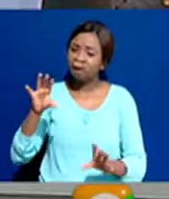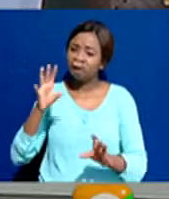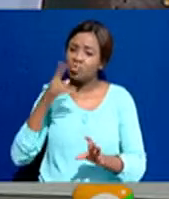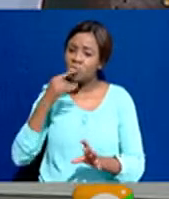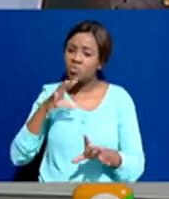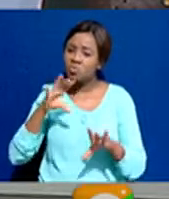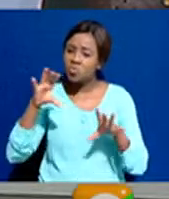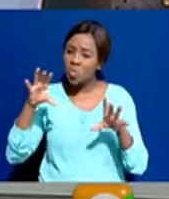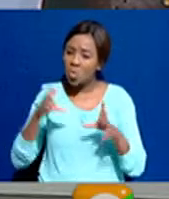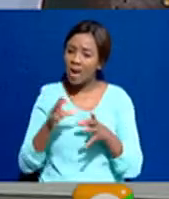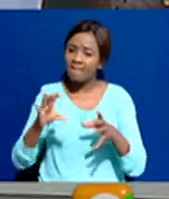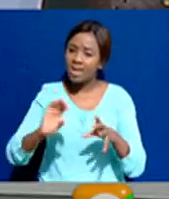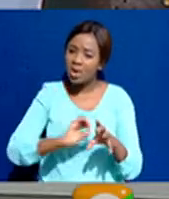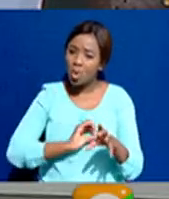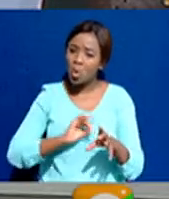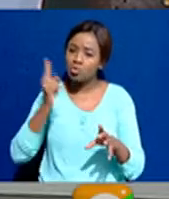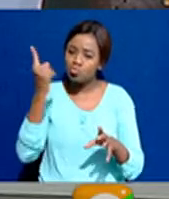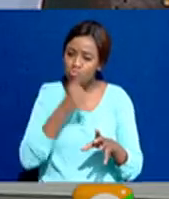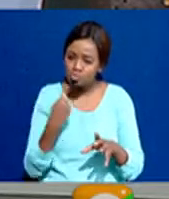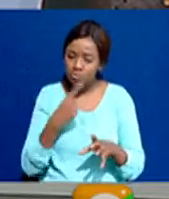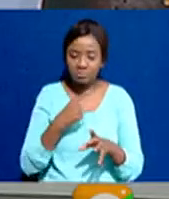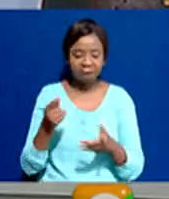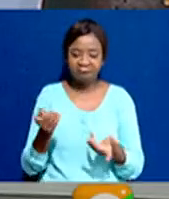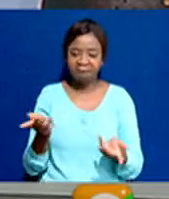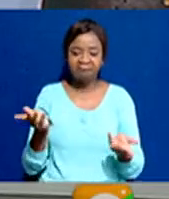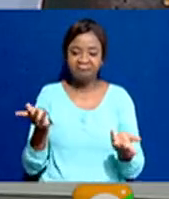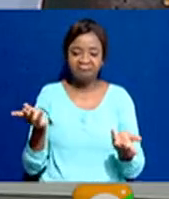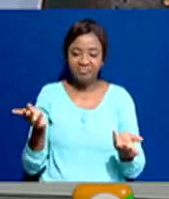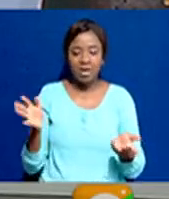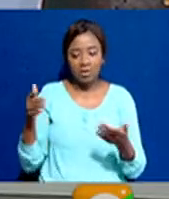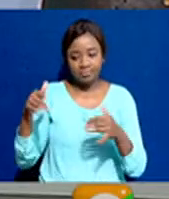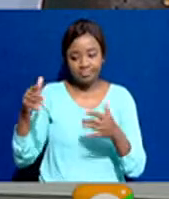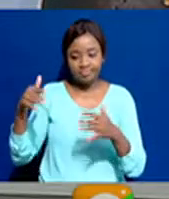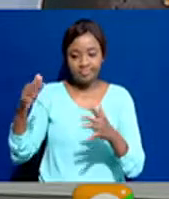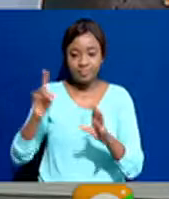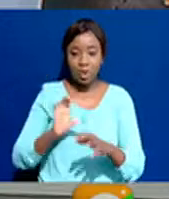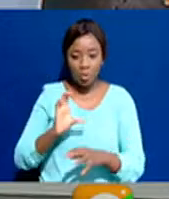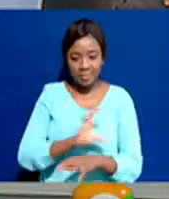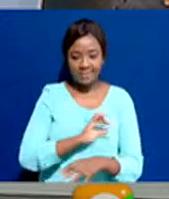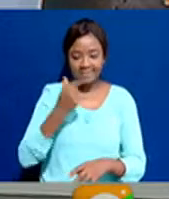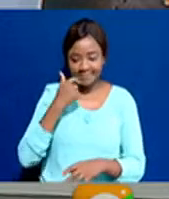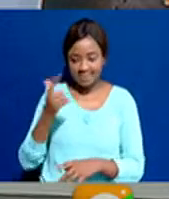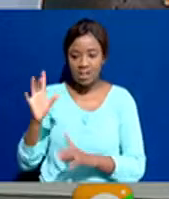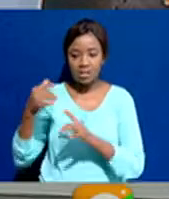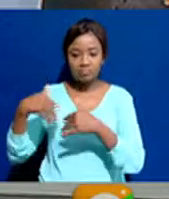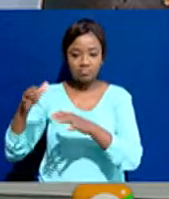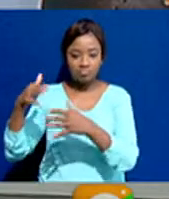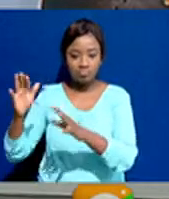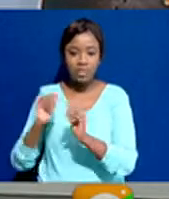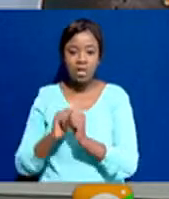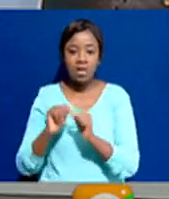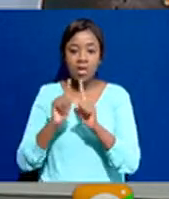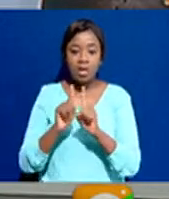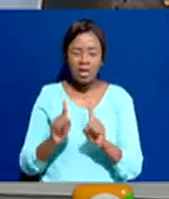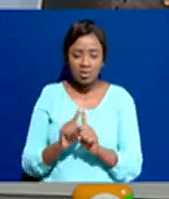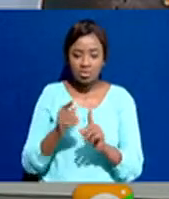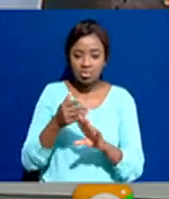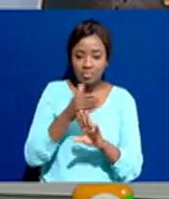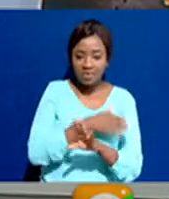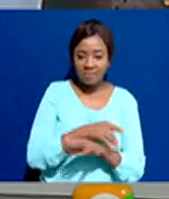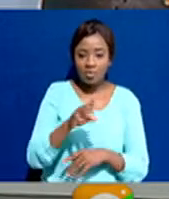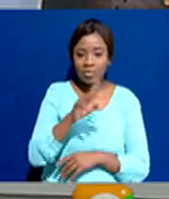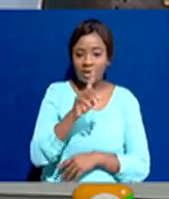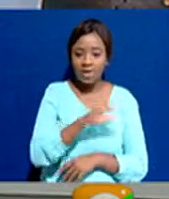beneficial owners of the company. Safina Chieng Ouma followed the committee's sittings, which also saw the management of the Lake Turkana Wind